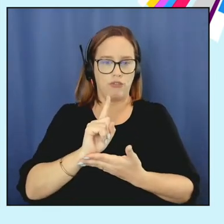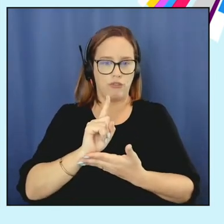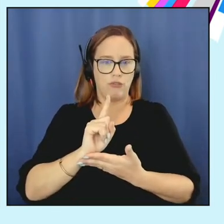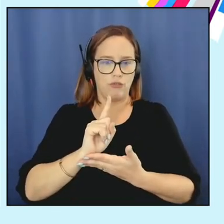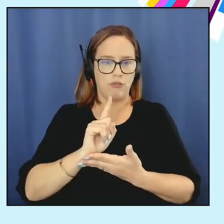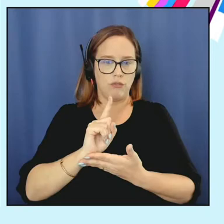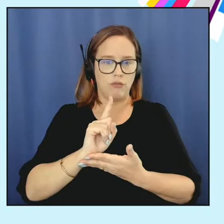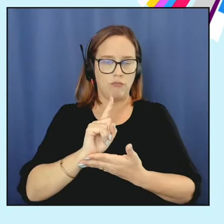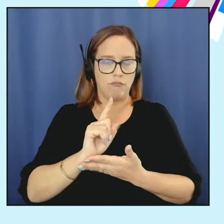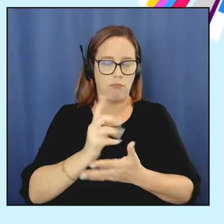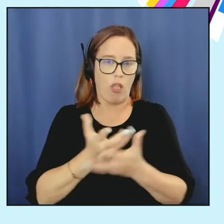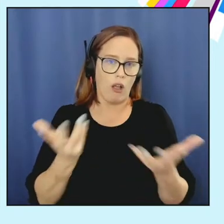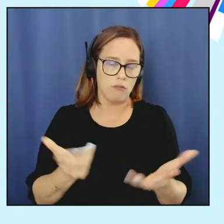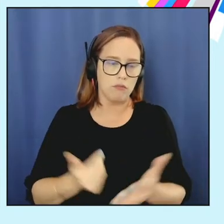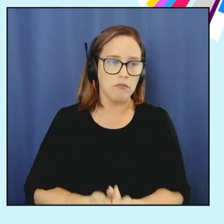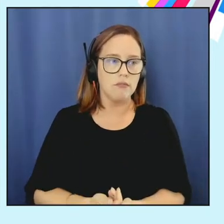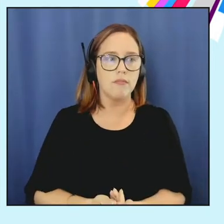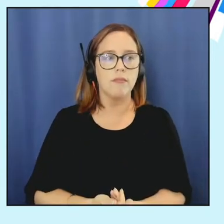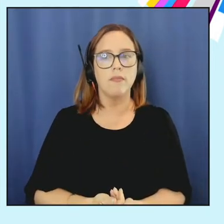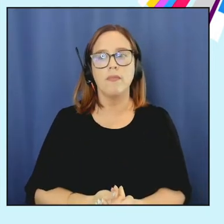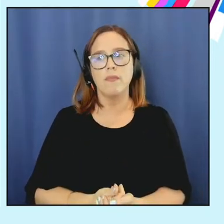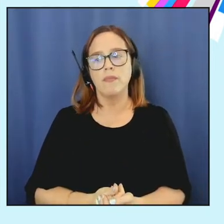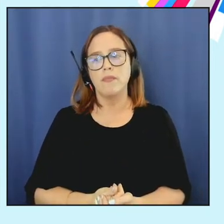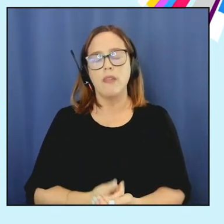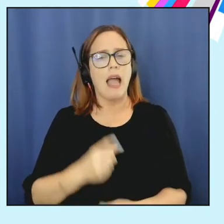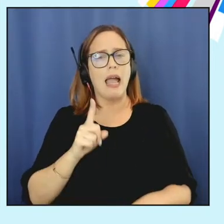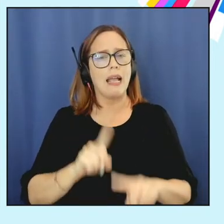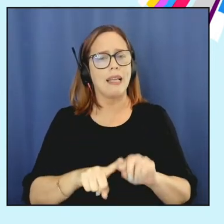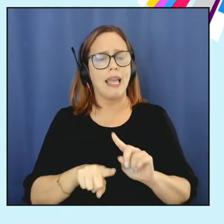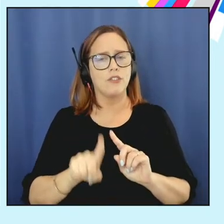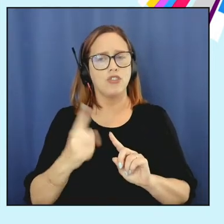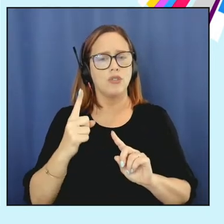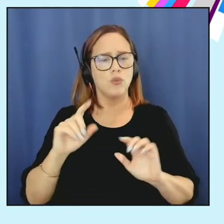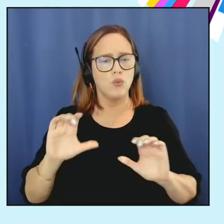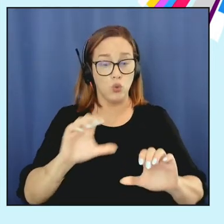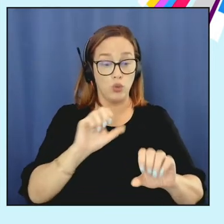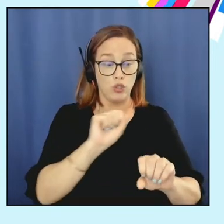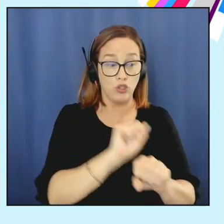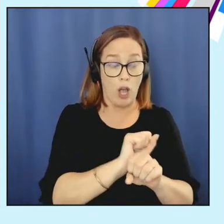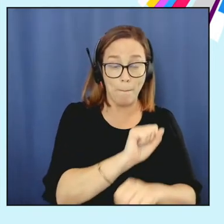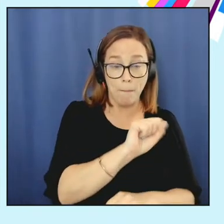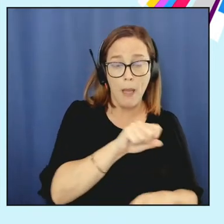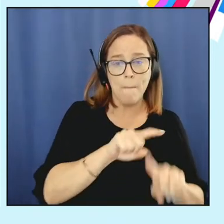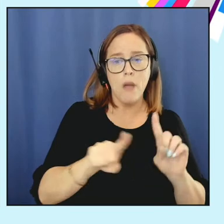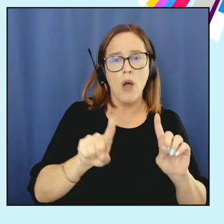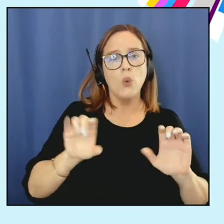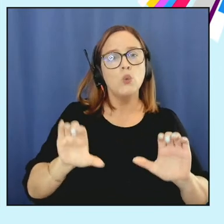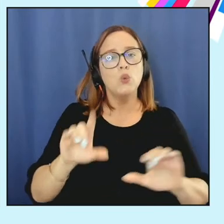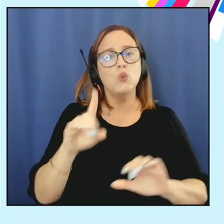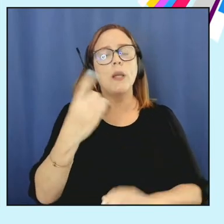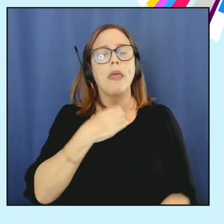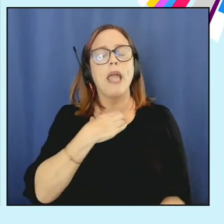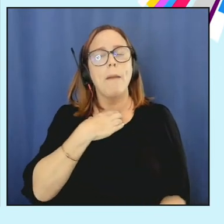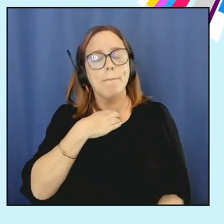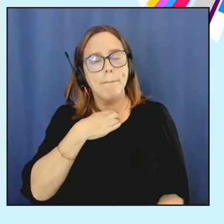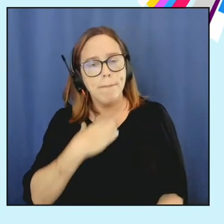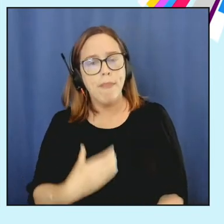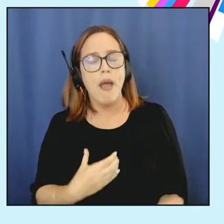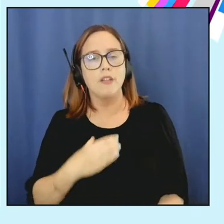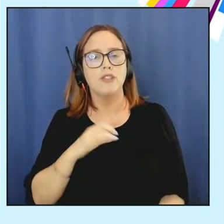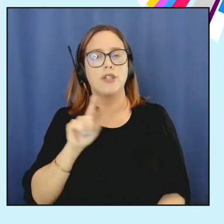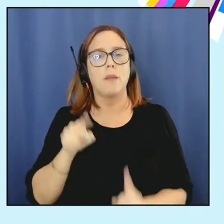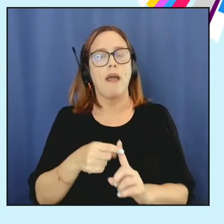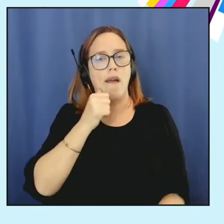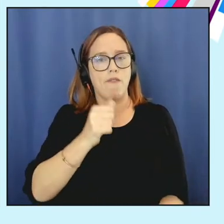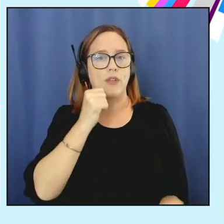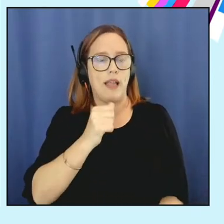That I don't get to just do a job, but I'm getting to do something that I'm so passionate about on a daily basis. I wake